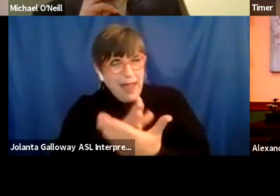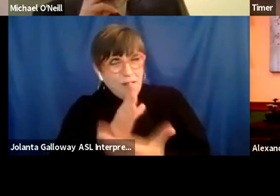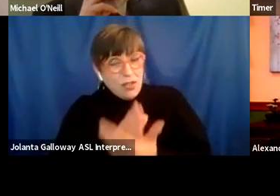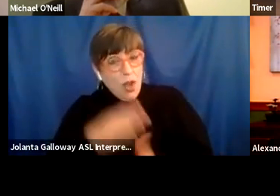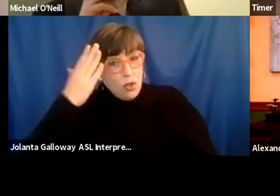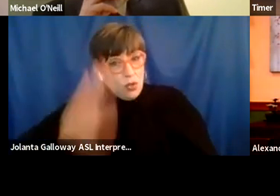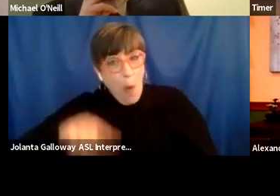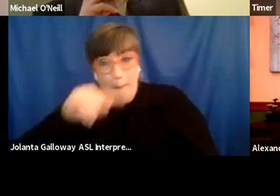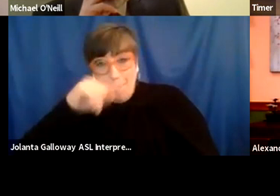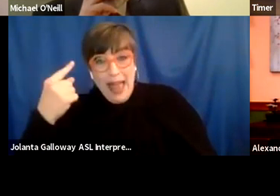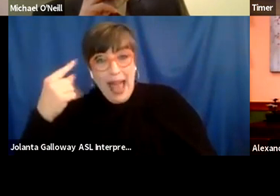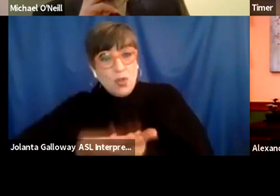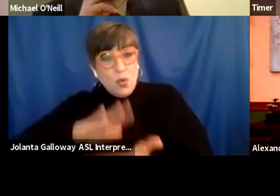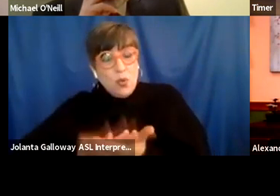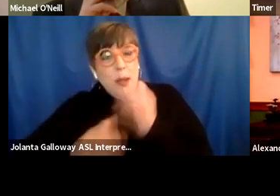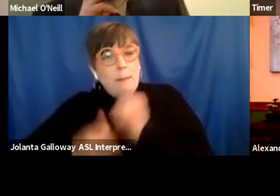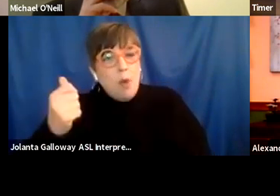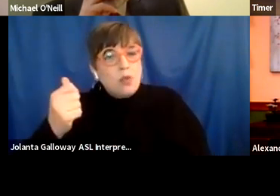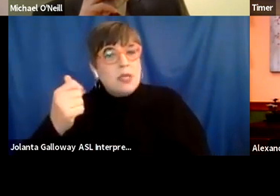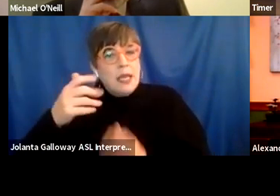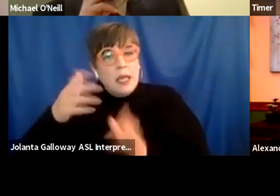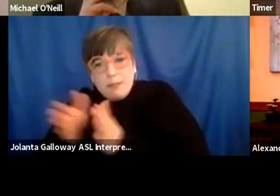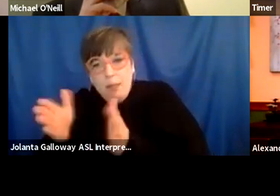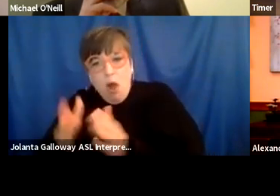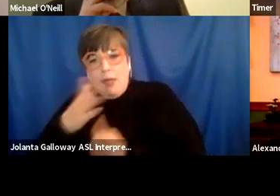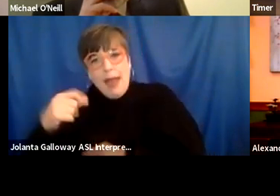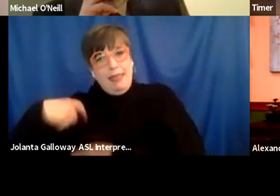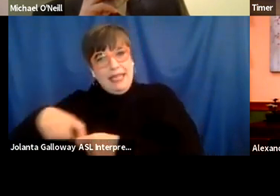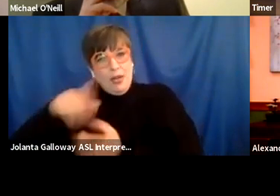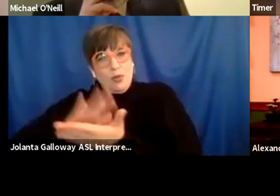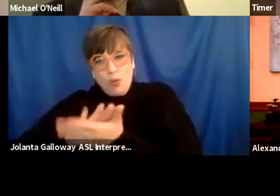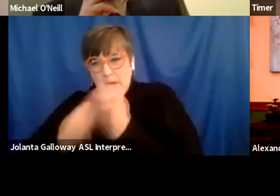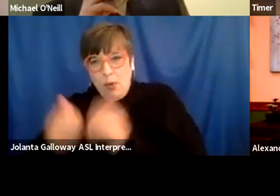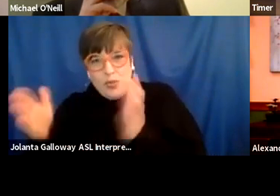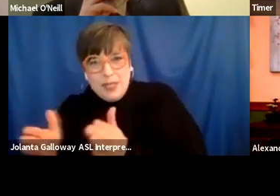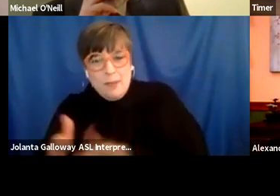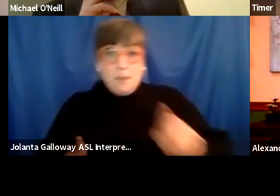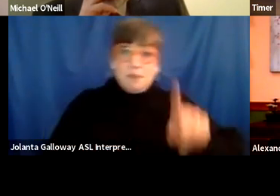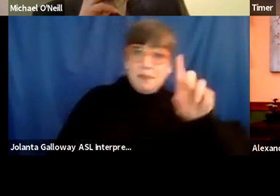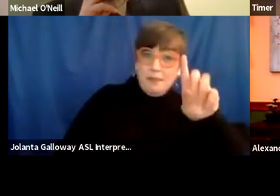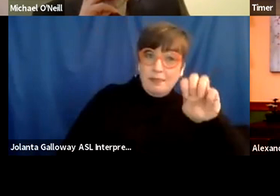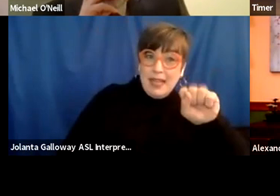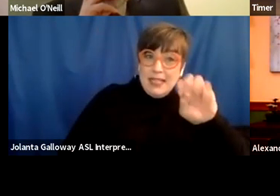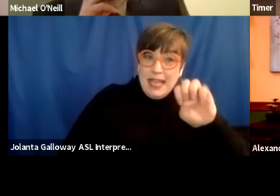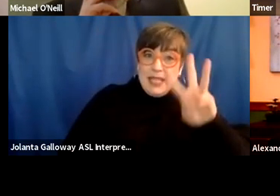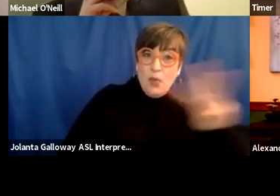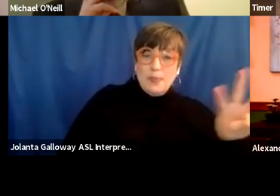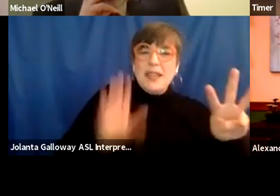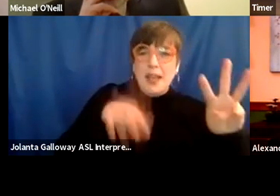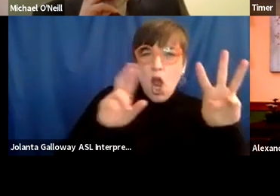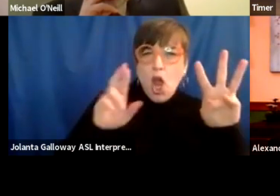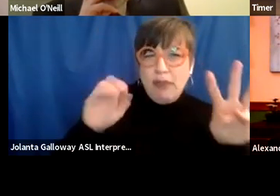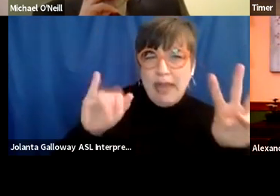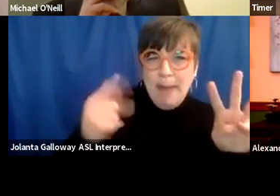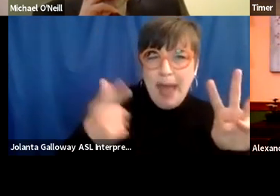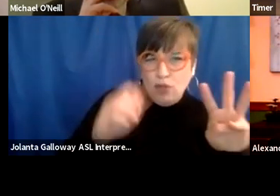Latino, especially in the high schools. Statistics that are available to everyone on the DESE website. Reimagine Googling that. The